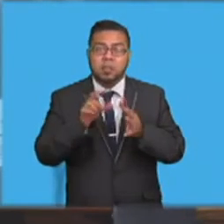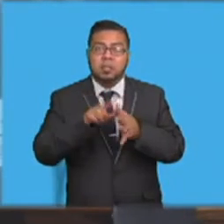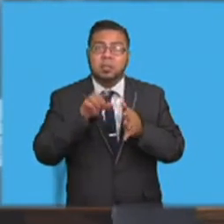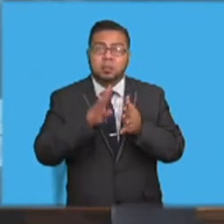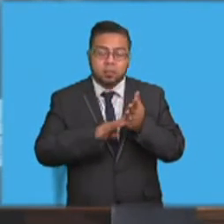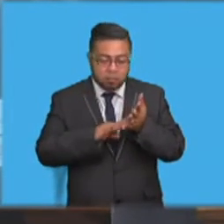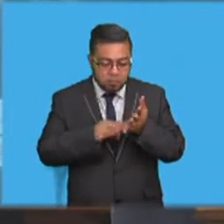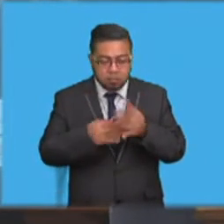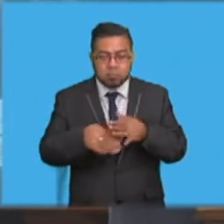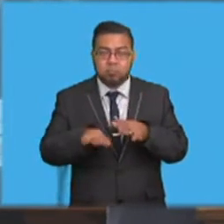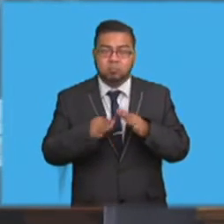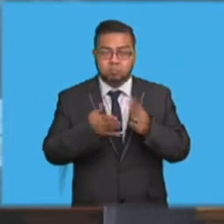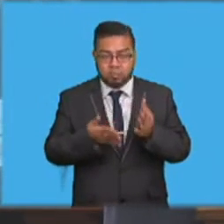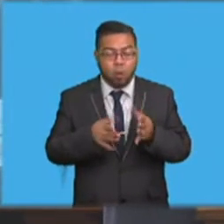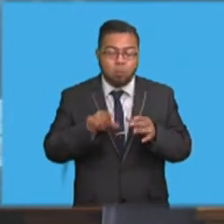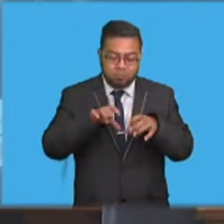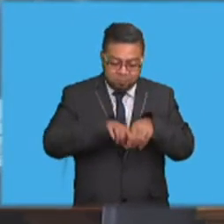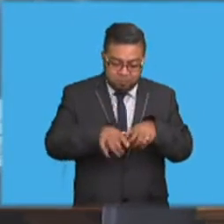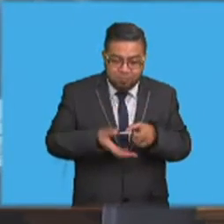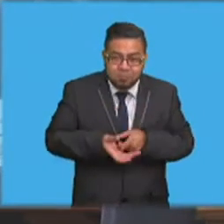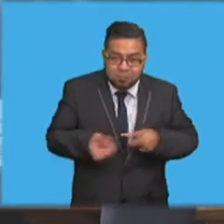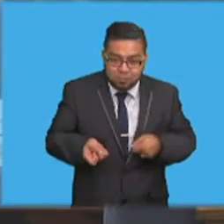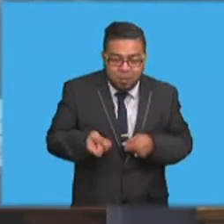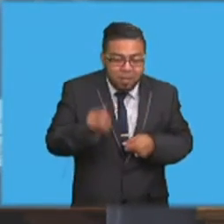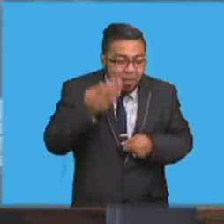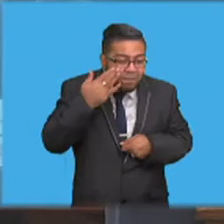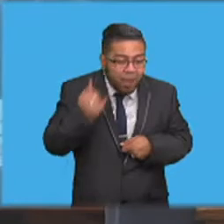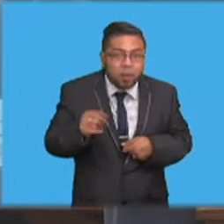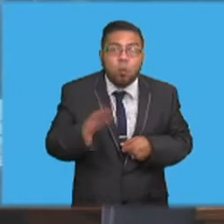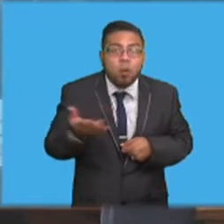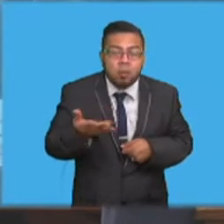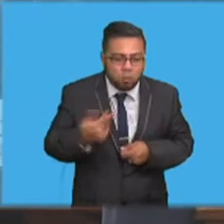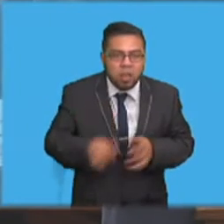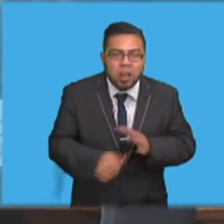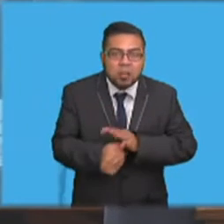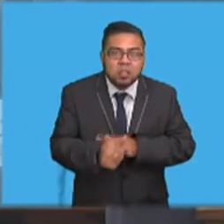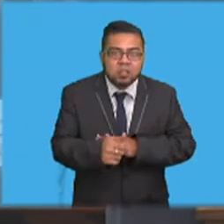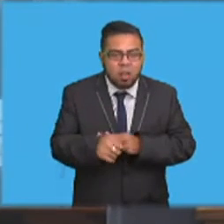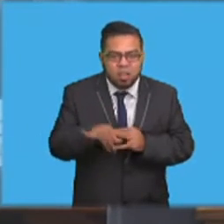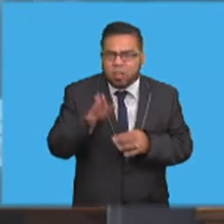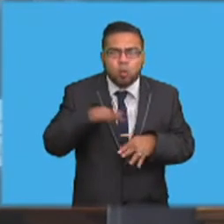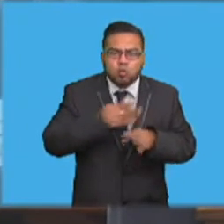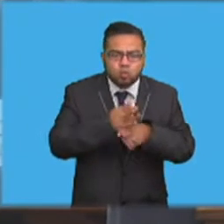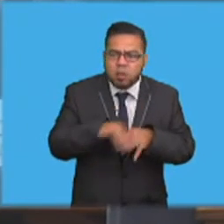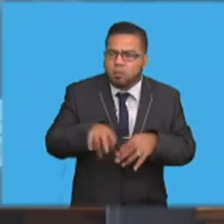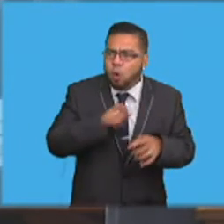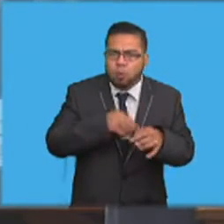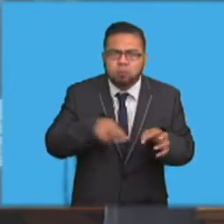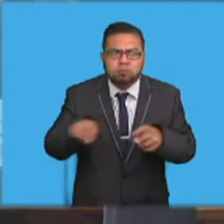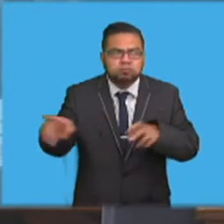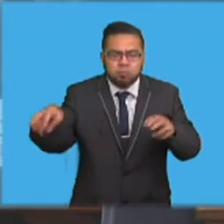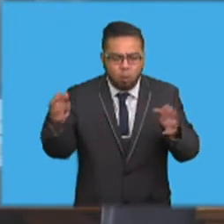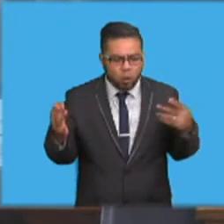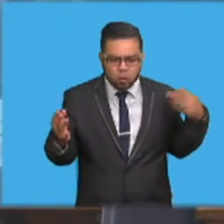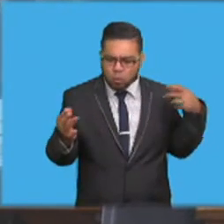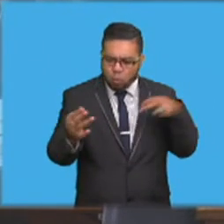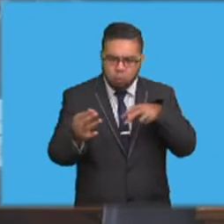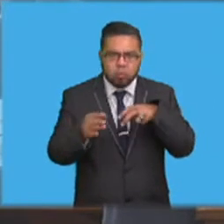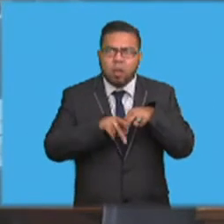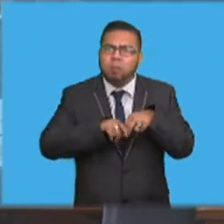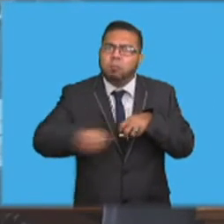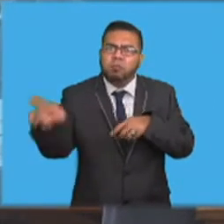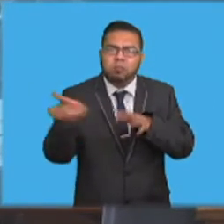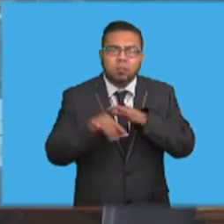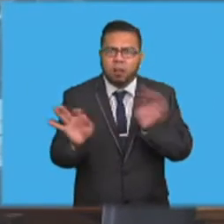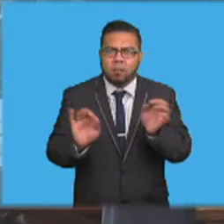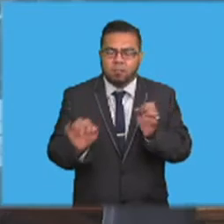the comfort of our beaches. They are stationary, they do not swim away when approached, they cannot